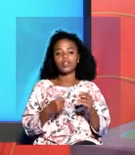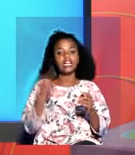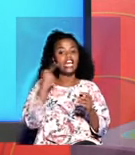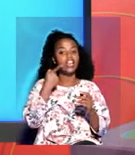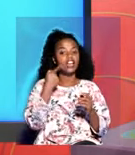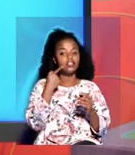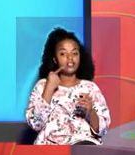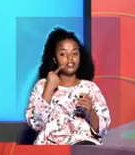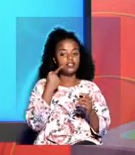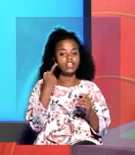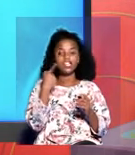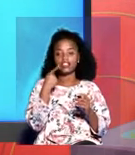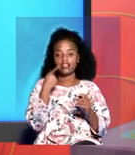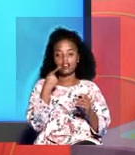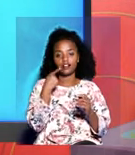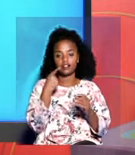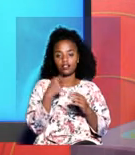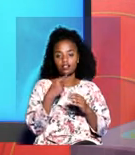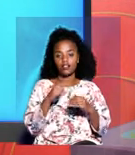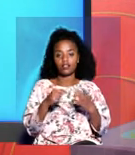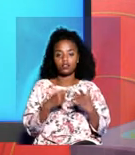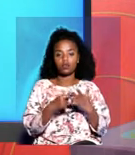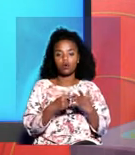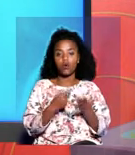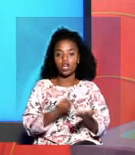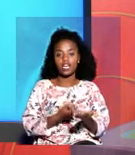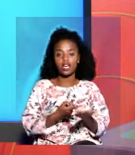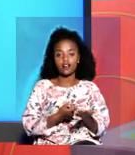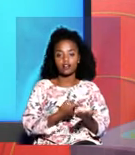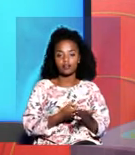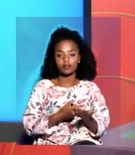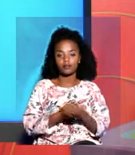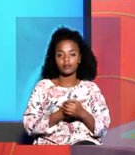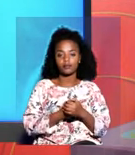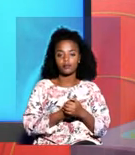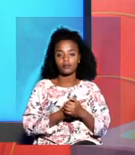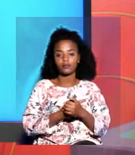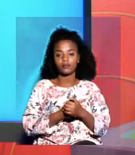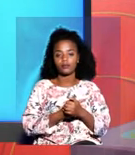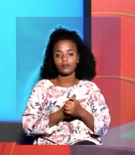Gannet. Let's see about Gannet. So here,